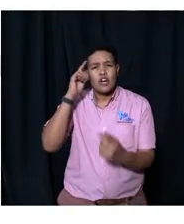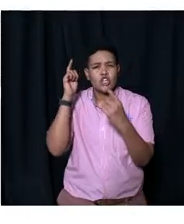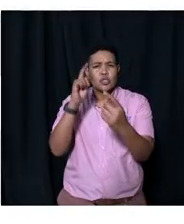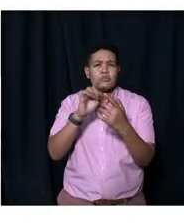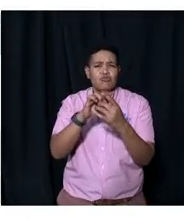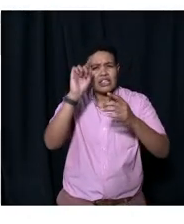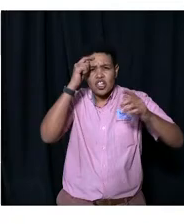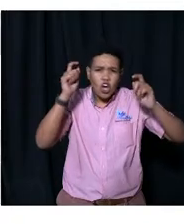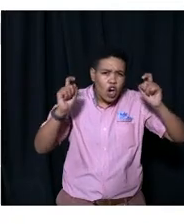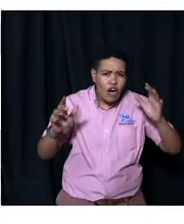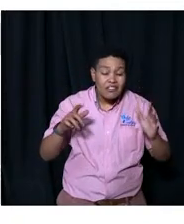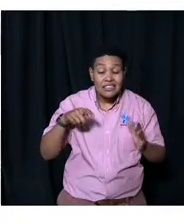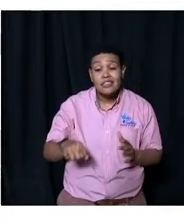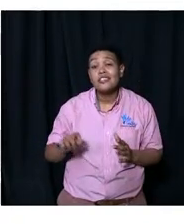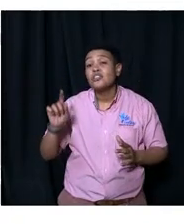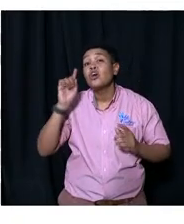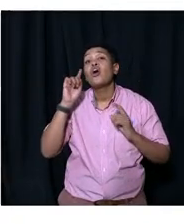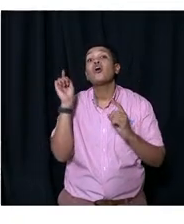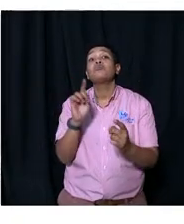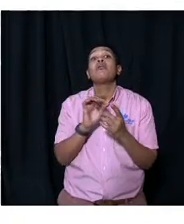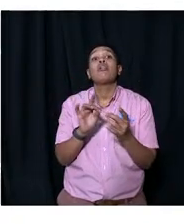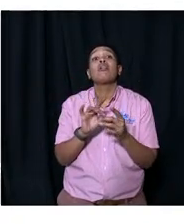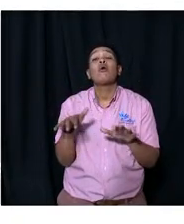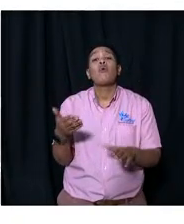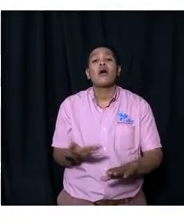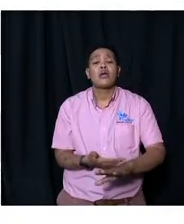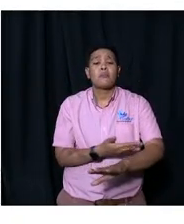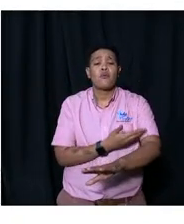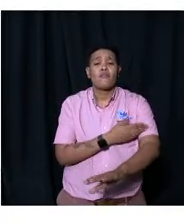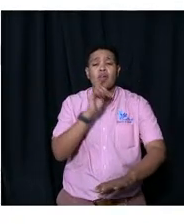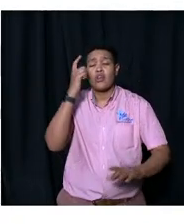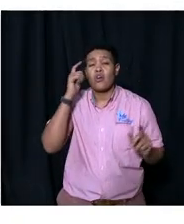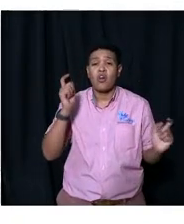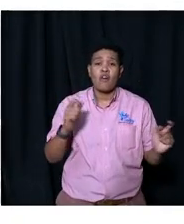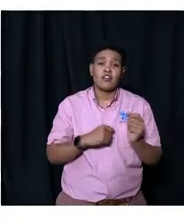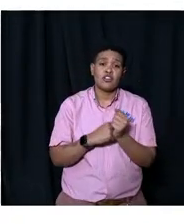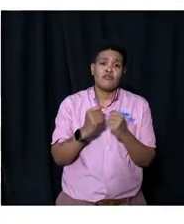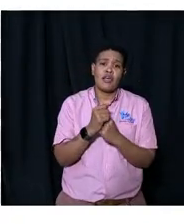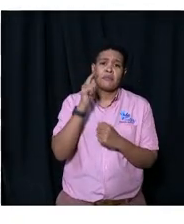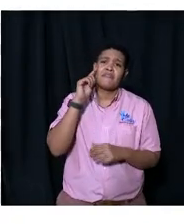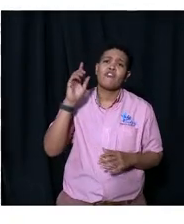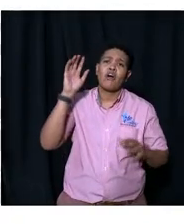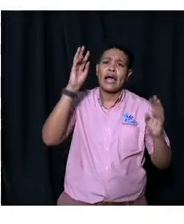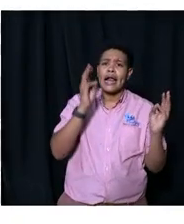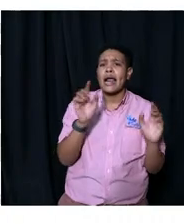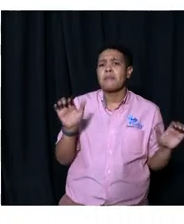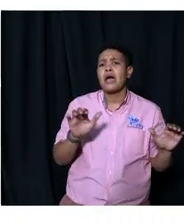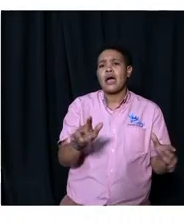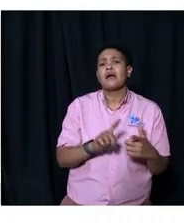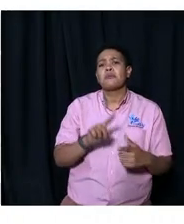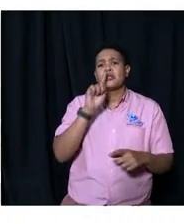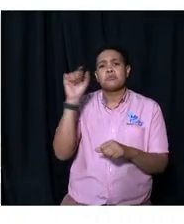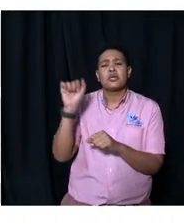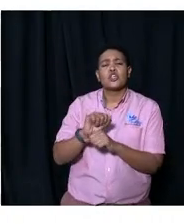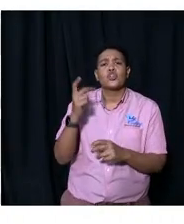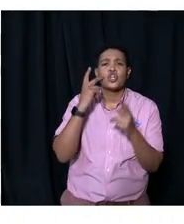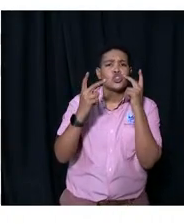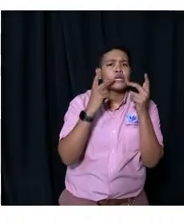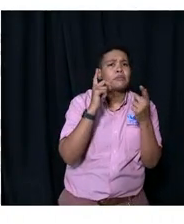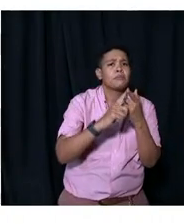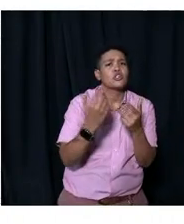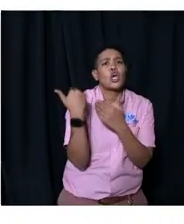on governance. And this objective speaks to improving the governance framework for climate action and ensuring transparency and